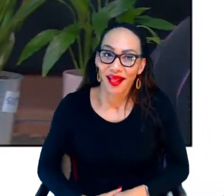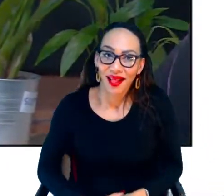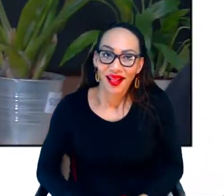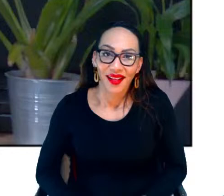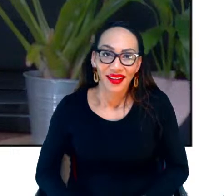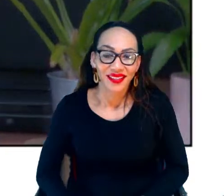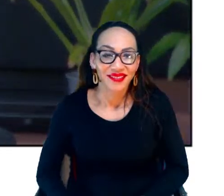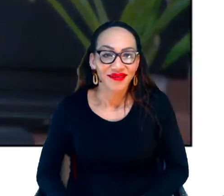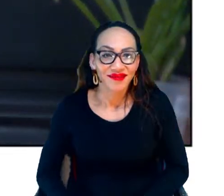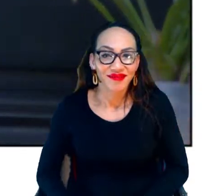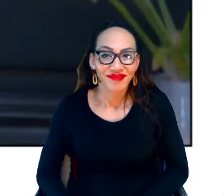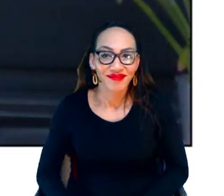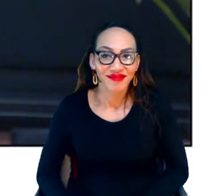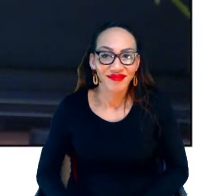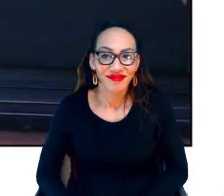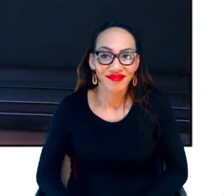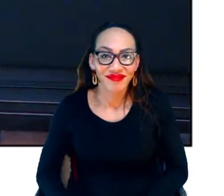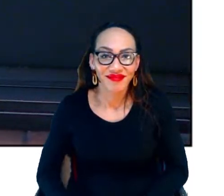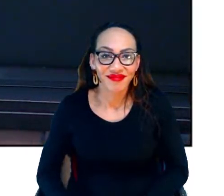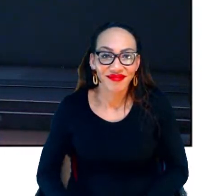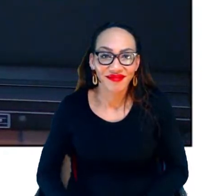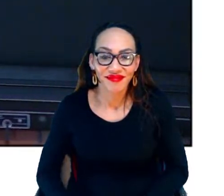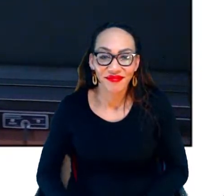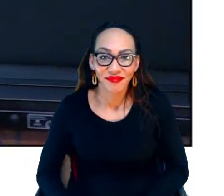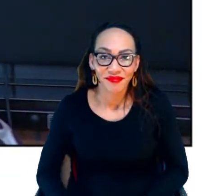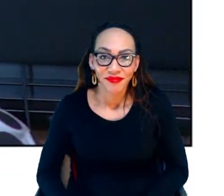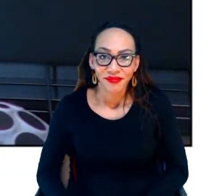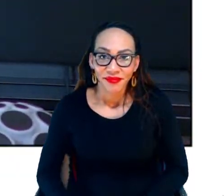Probably better from this side.